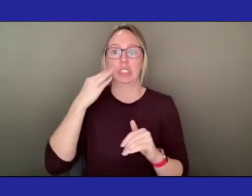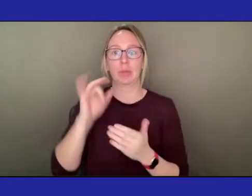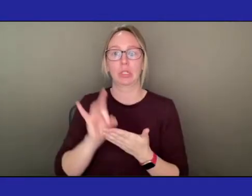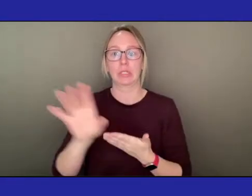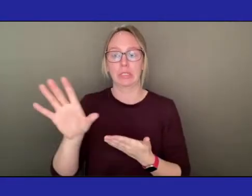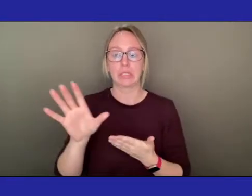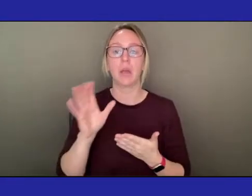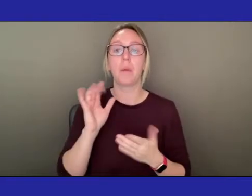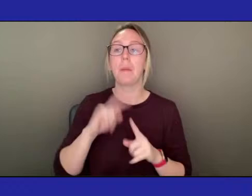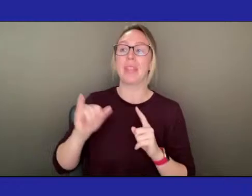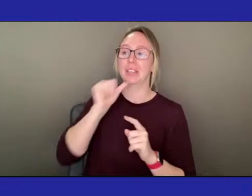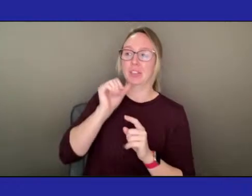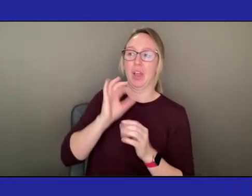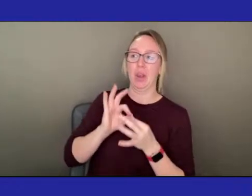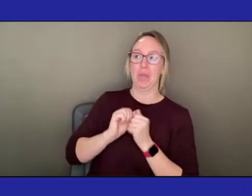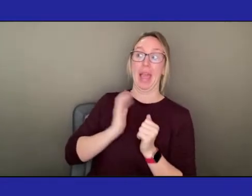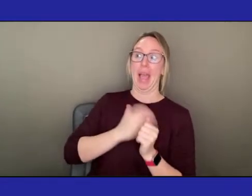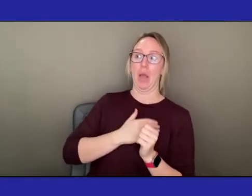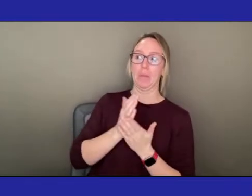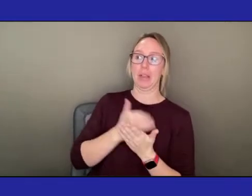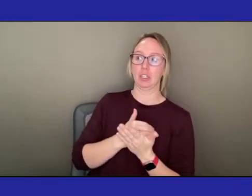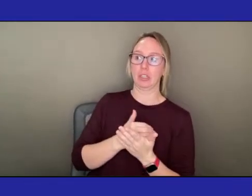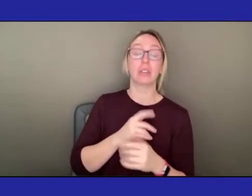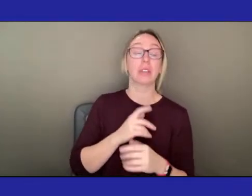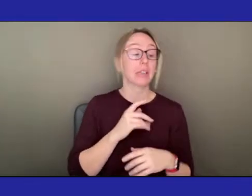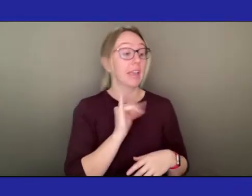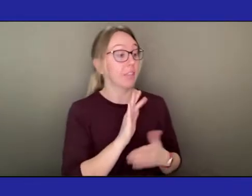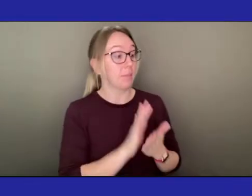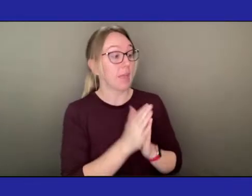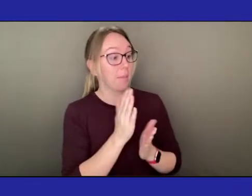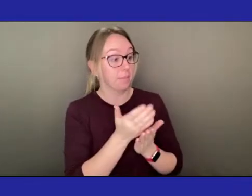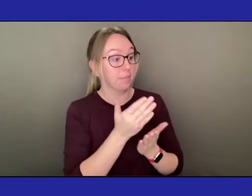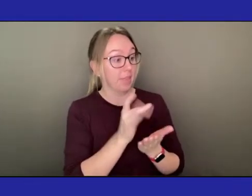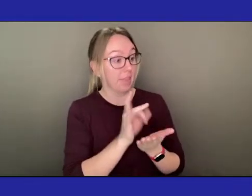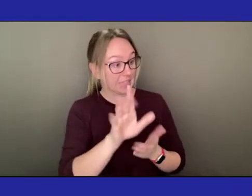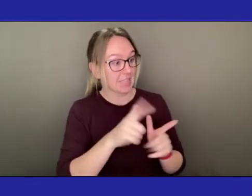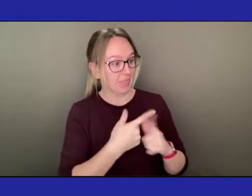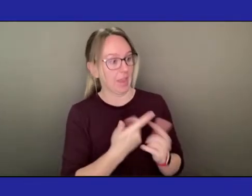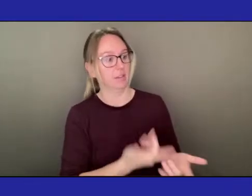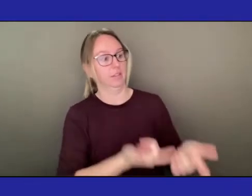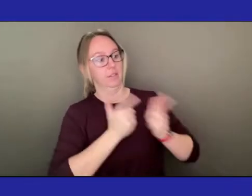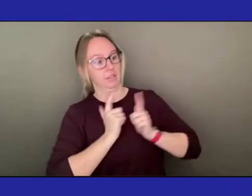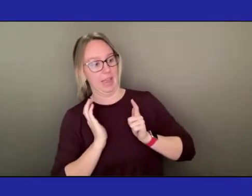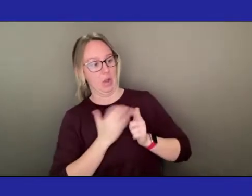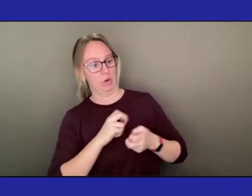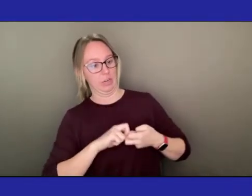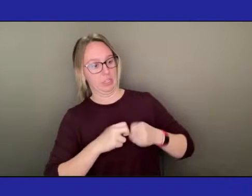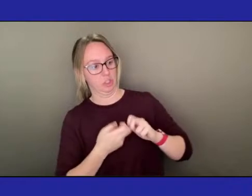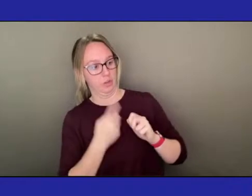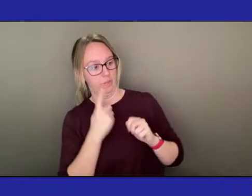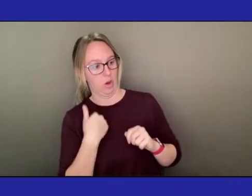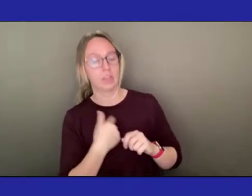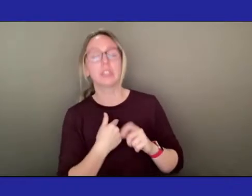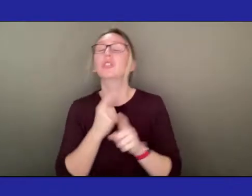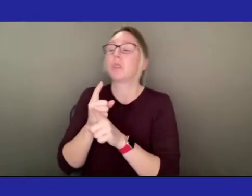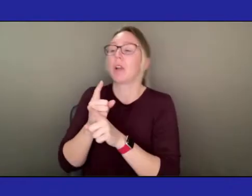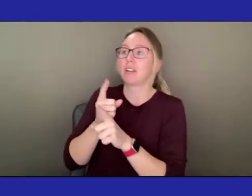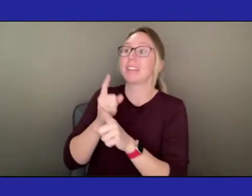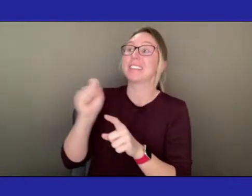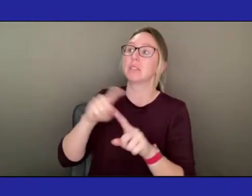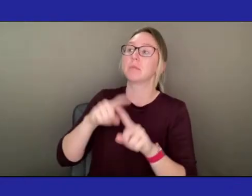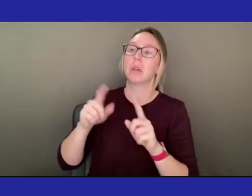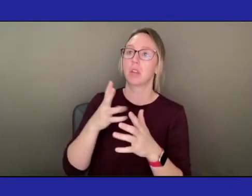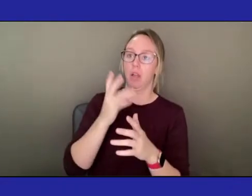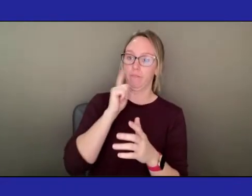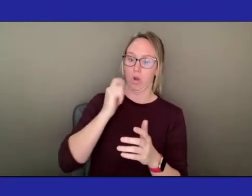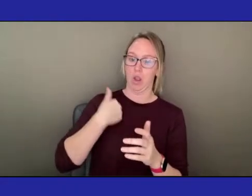it does become an issue for us. Yes, it is absolutely true, right? The cost of but hard for us to track. I appreciate that.